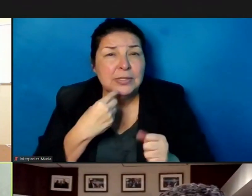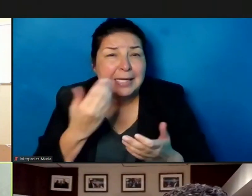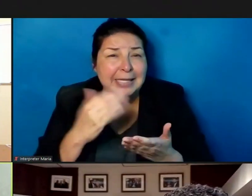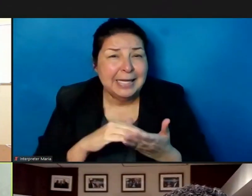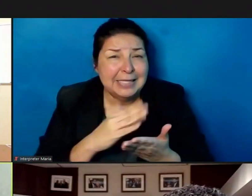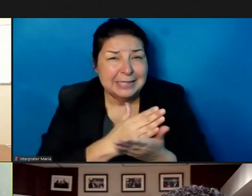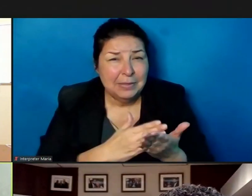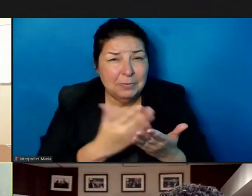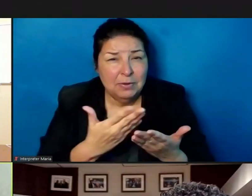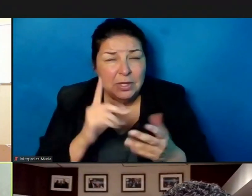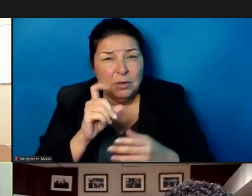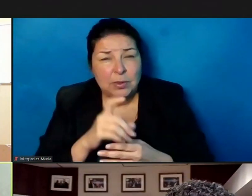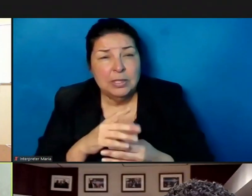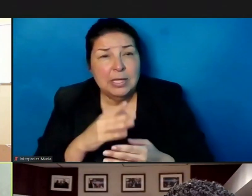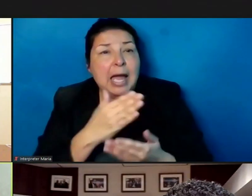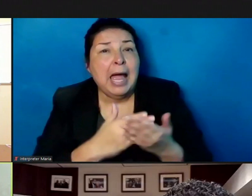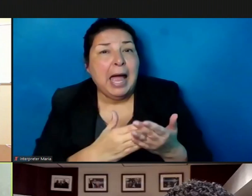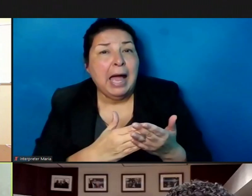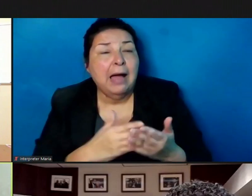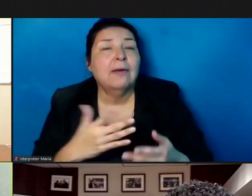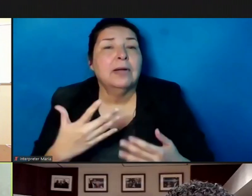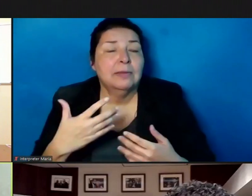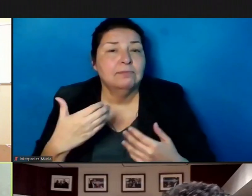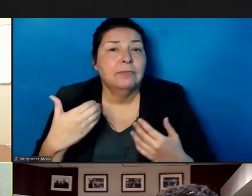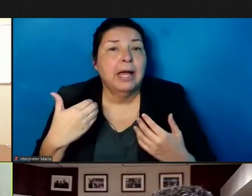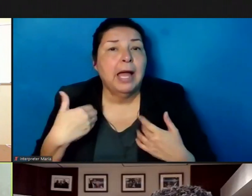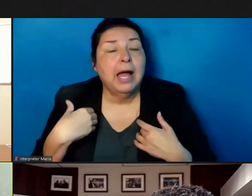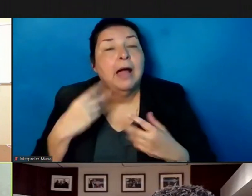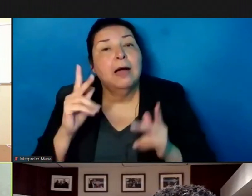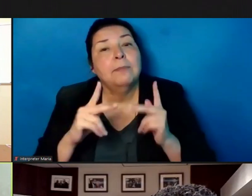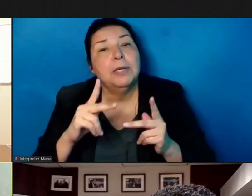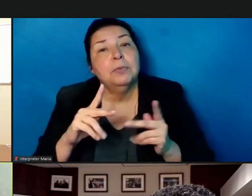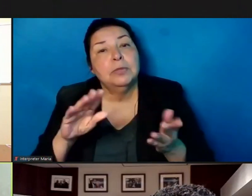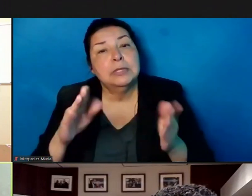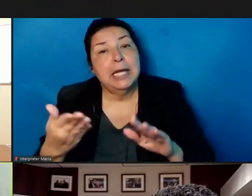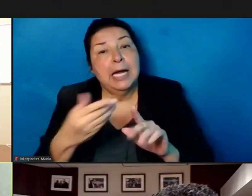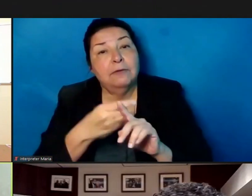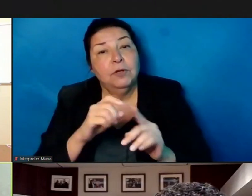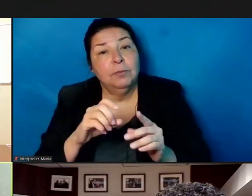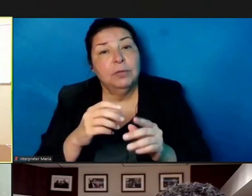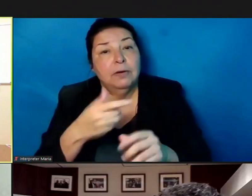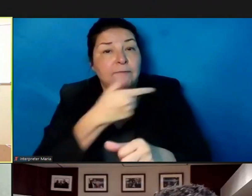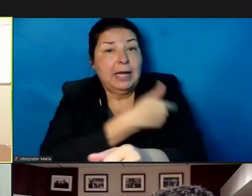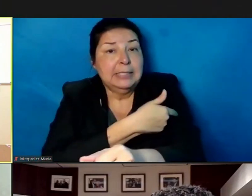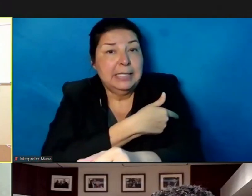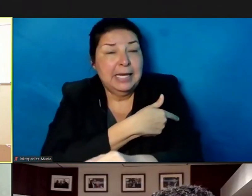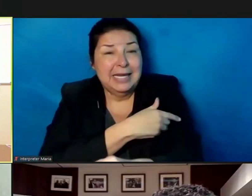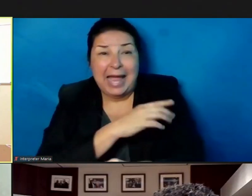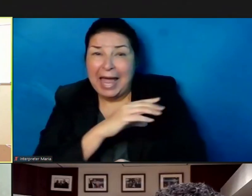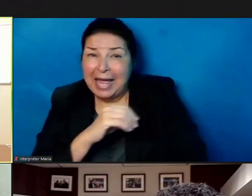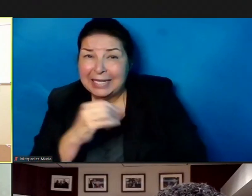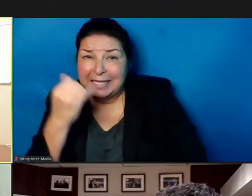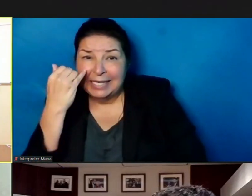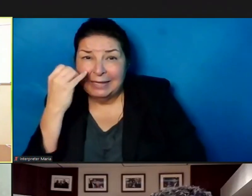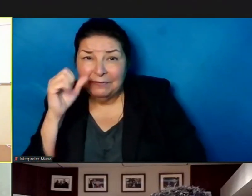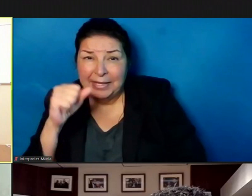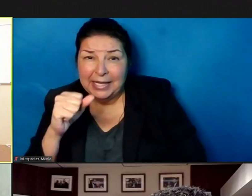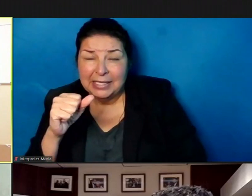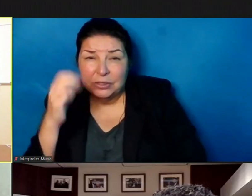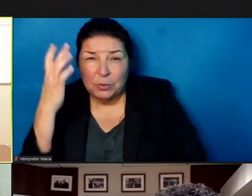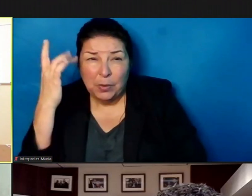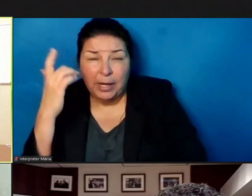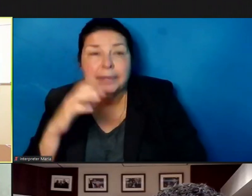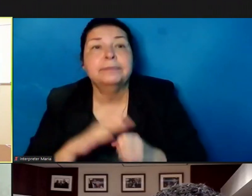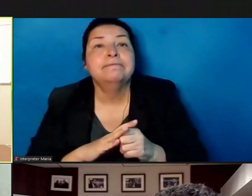this. Have people died of the vaccines and why? So across the